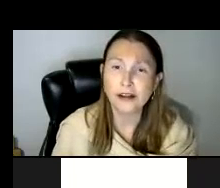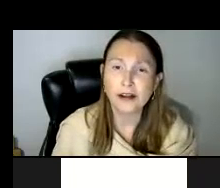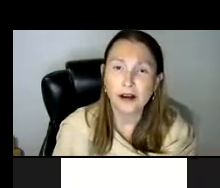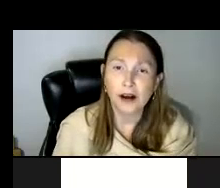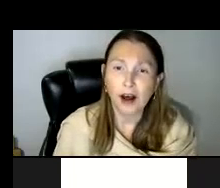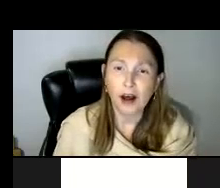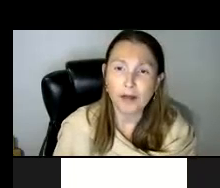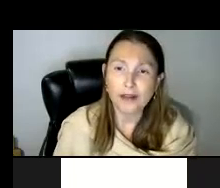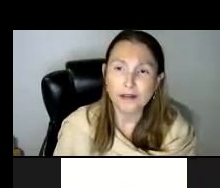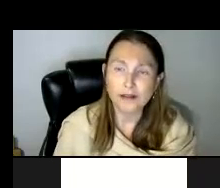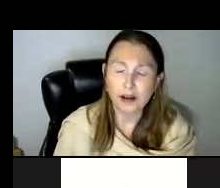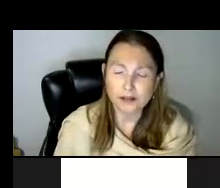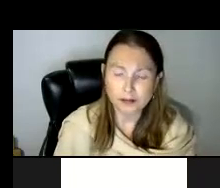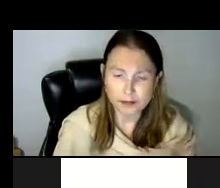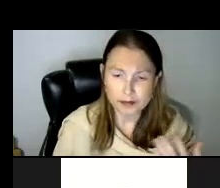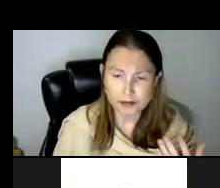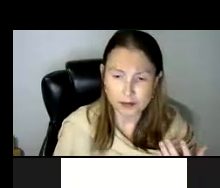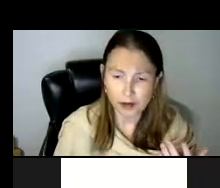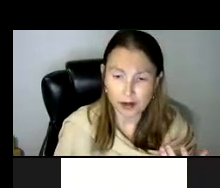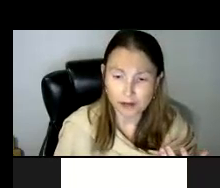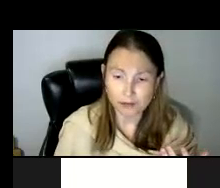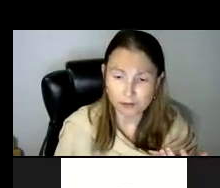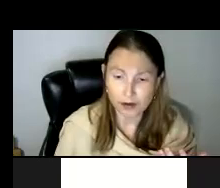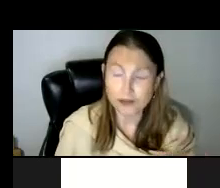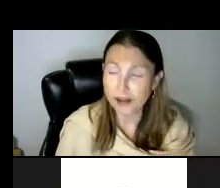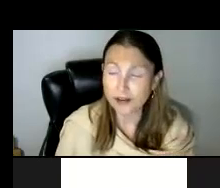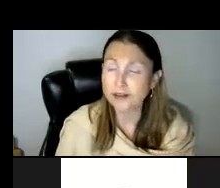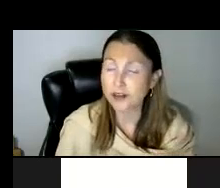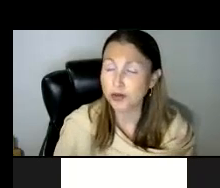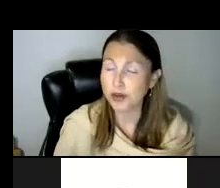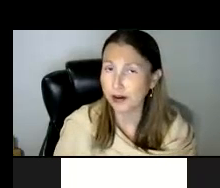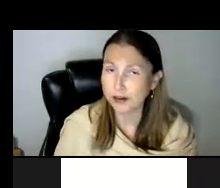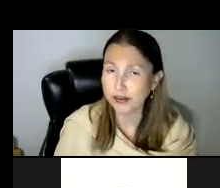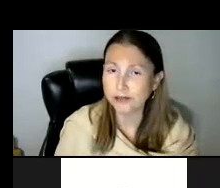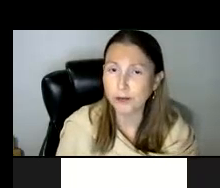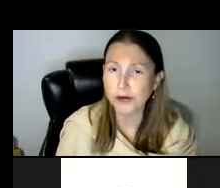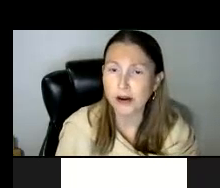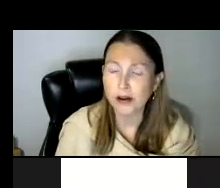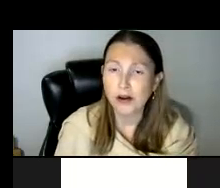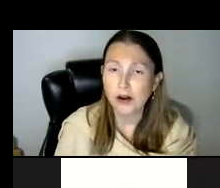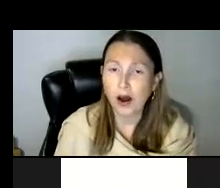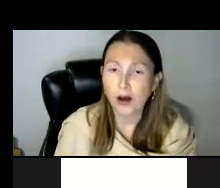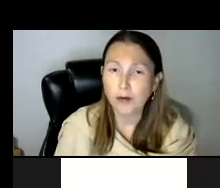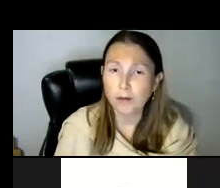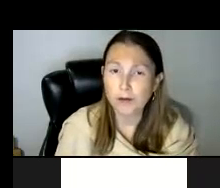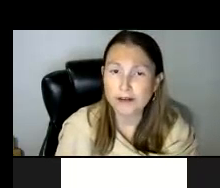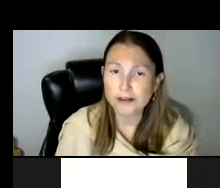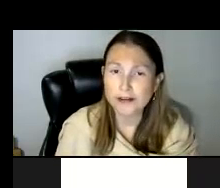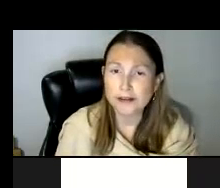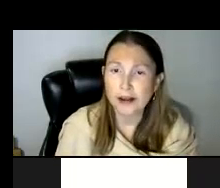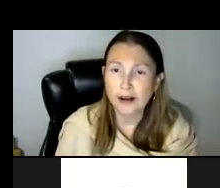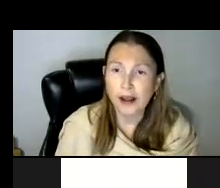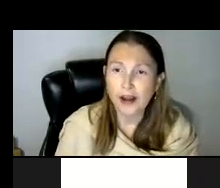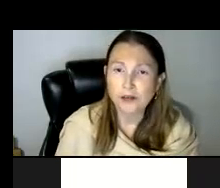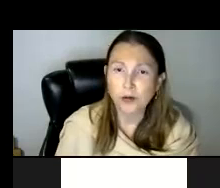vaccines. And sometimes that is a new technology for